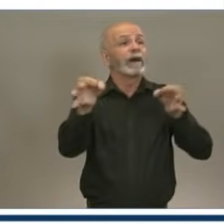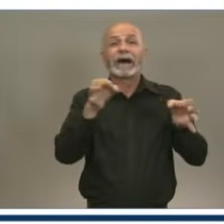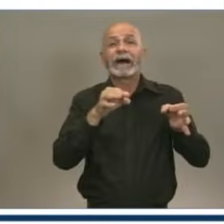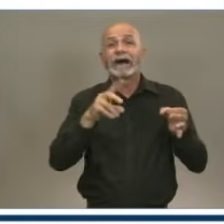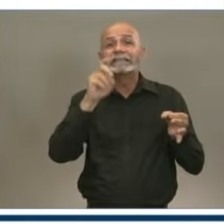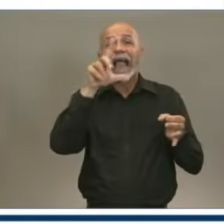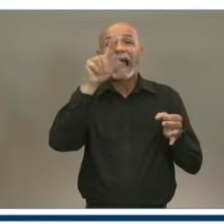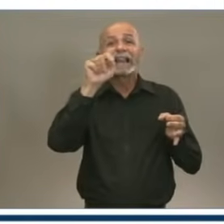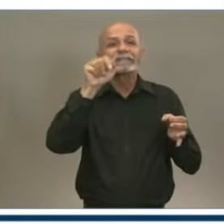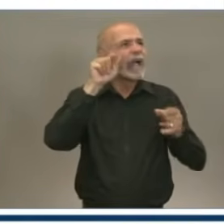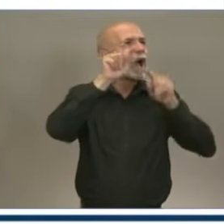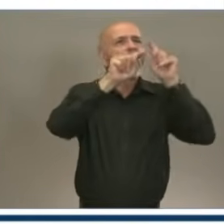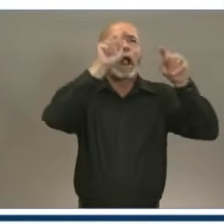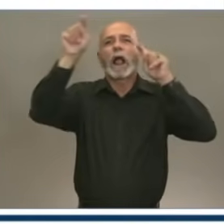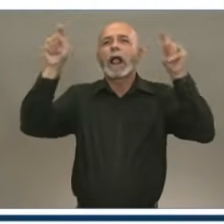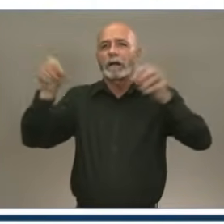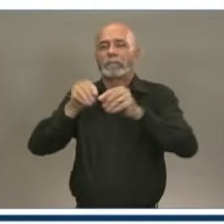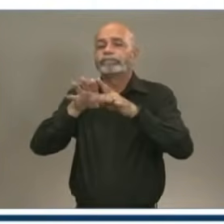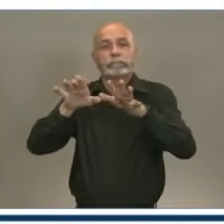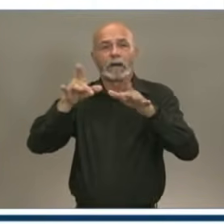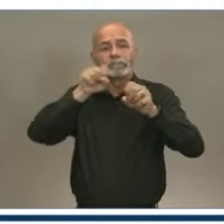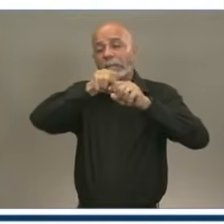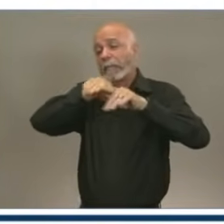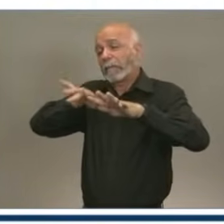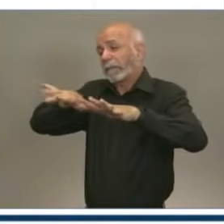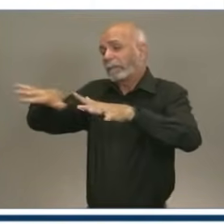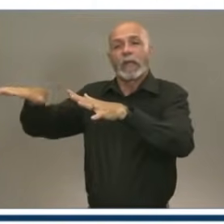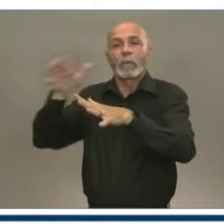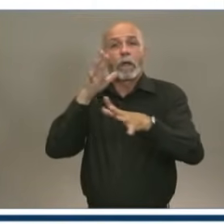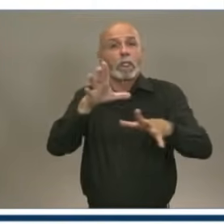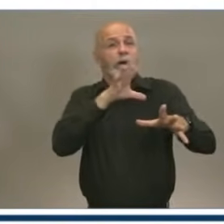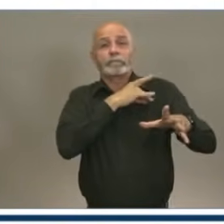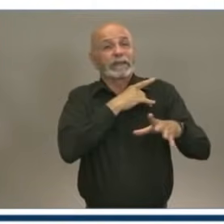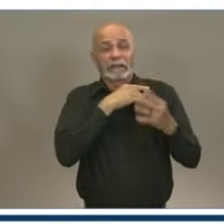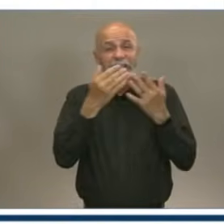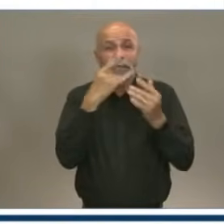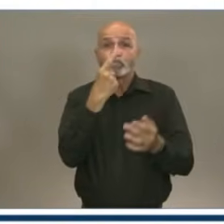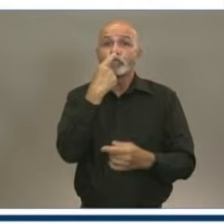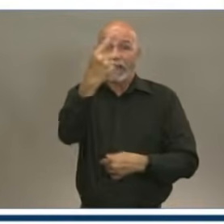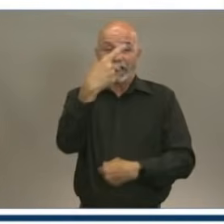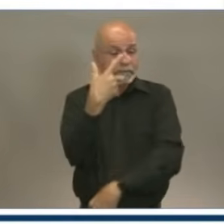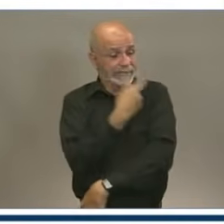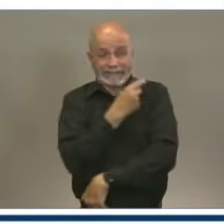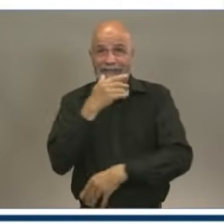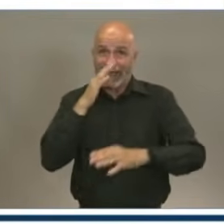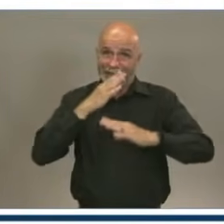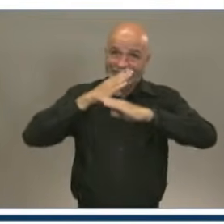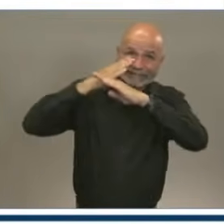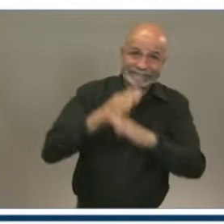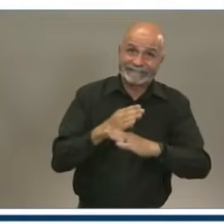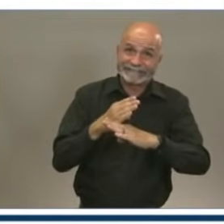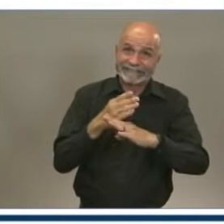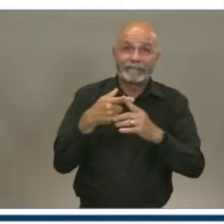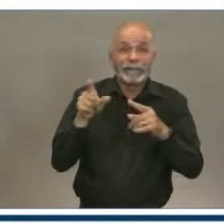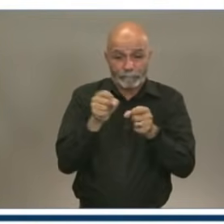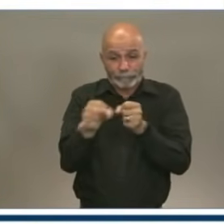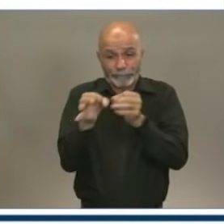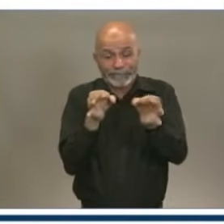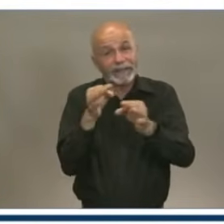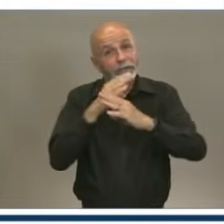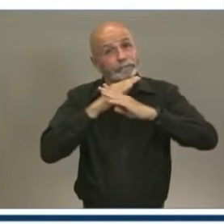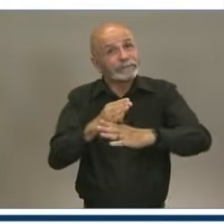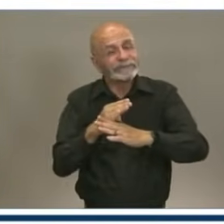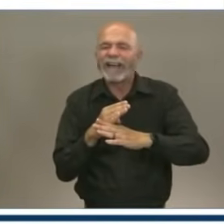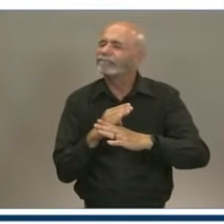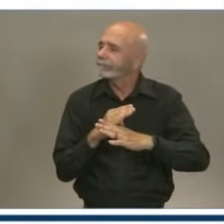dose of vaccine is not enough to protect yourself from this variant. So this week, there are more than 50,000